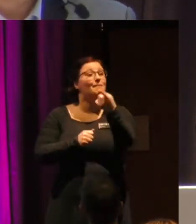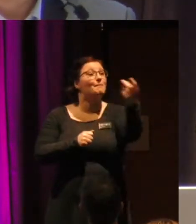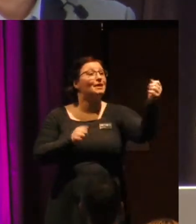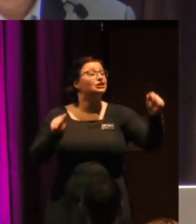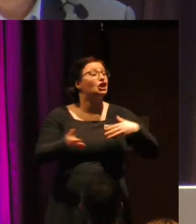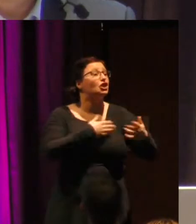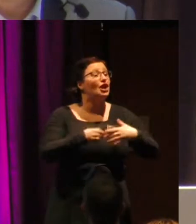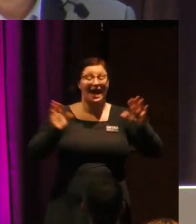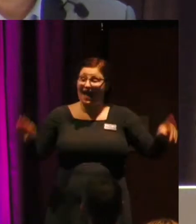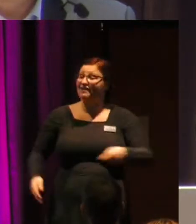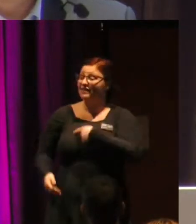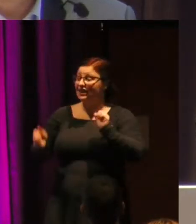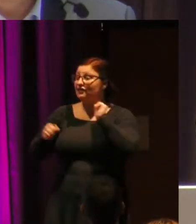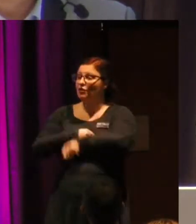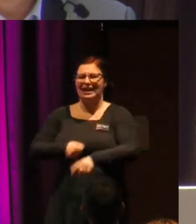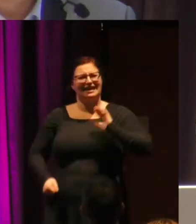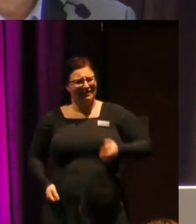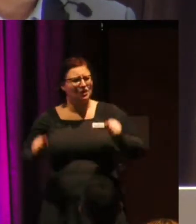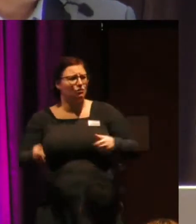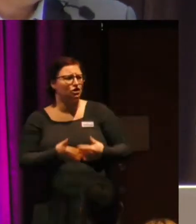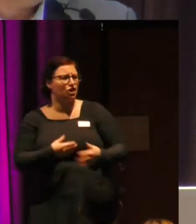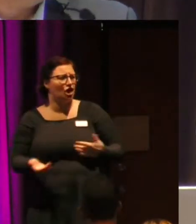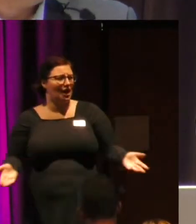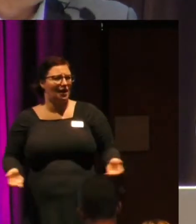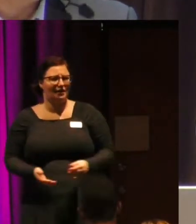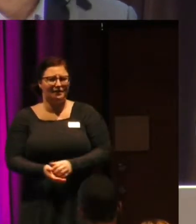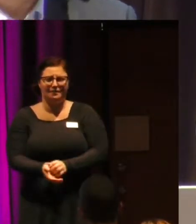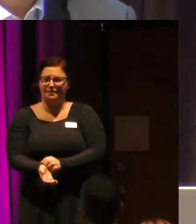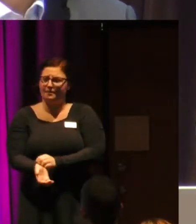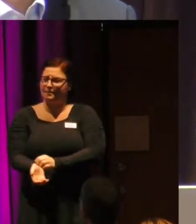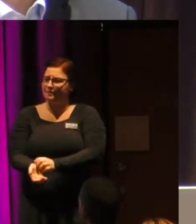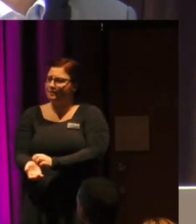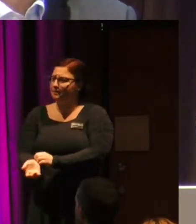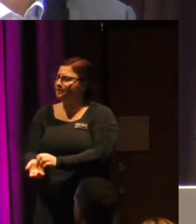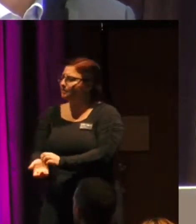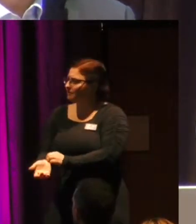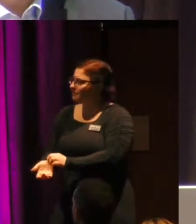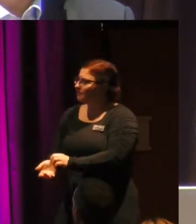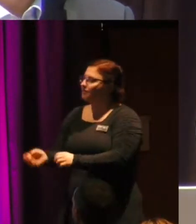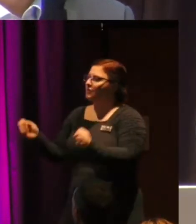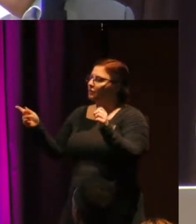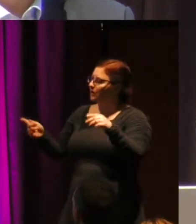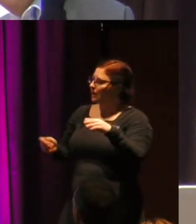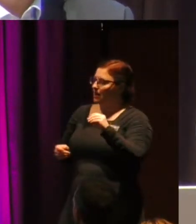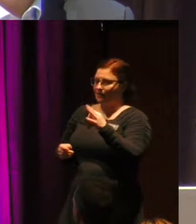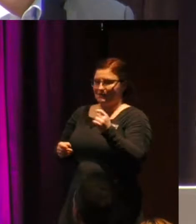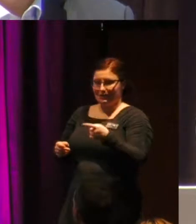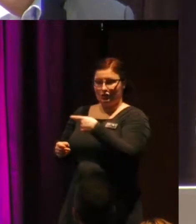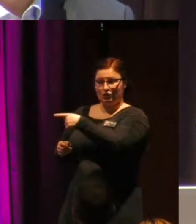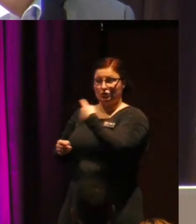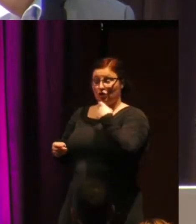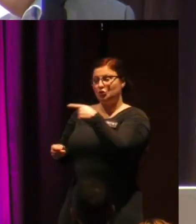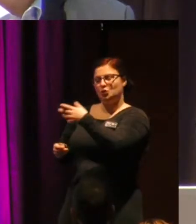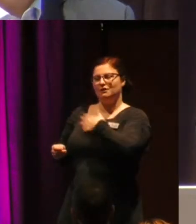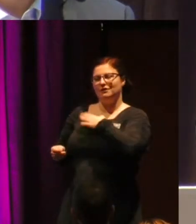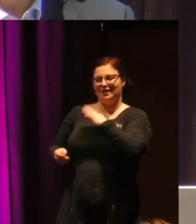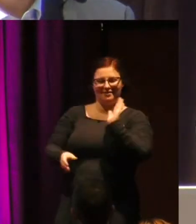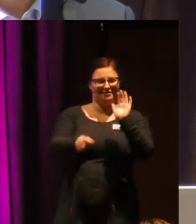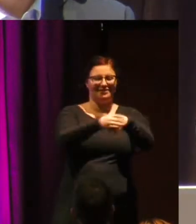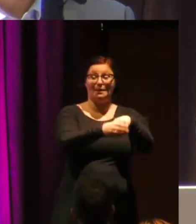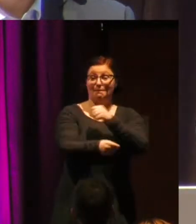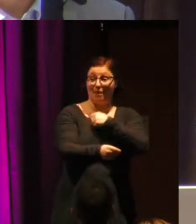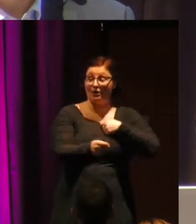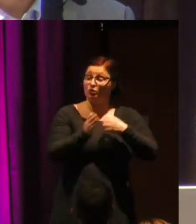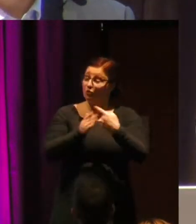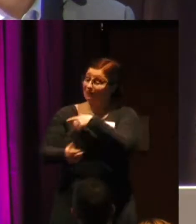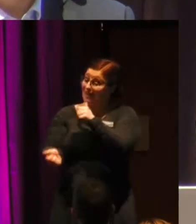do it. Women has to do it. And maybe I can come there that, okay, so you wanted your seat at the table because you wanted to